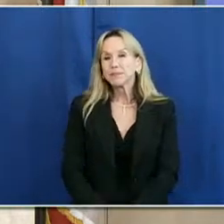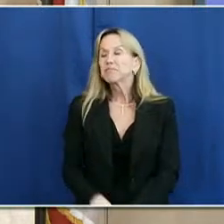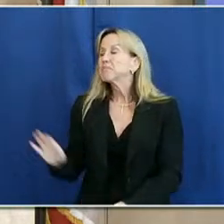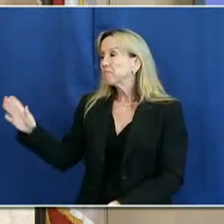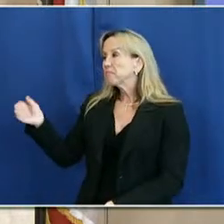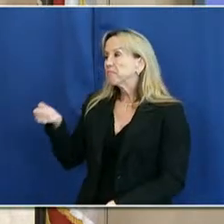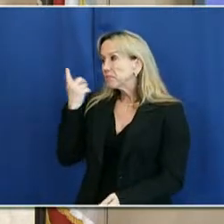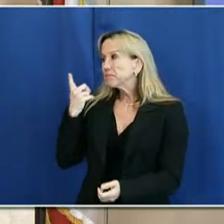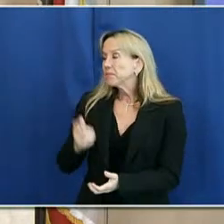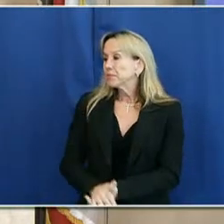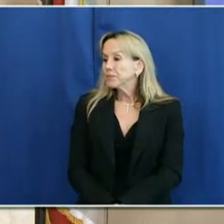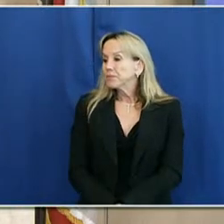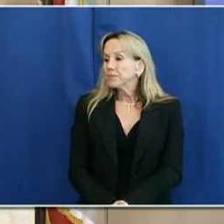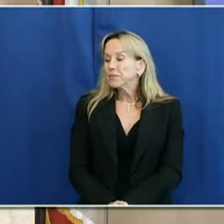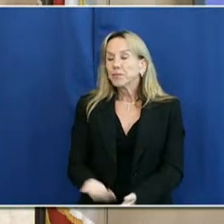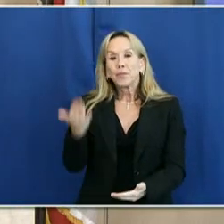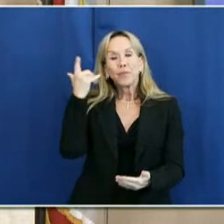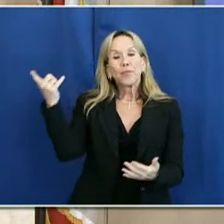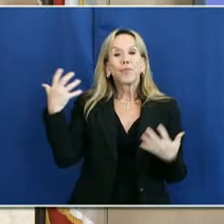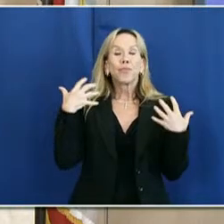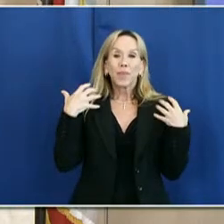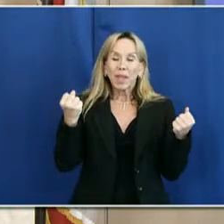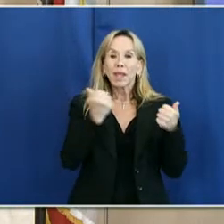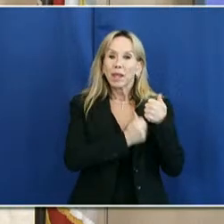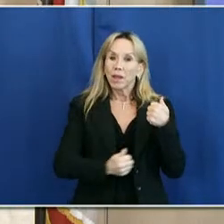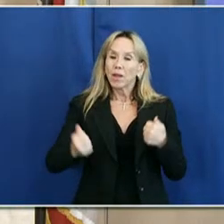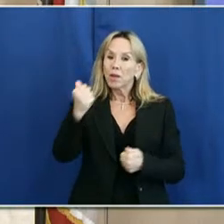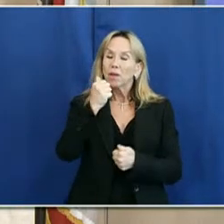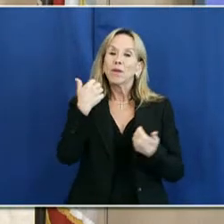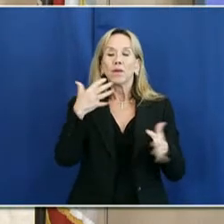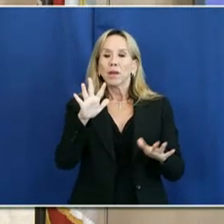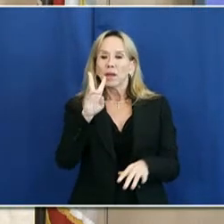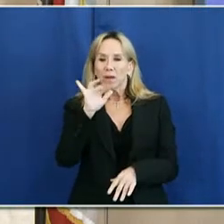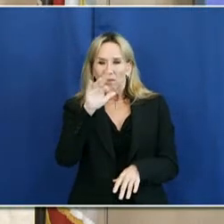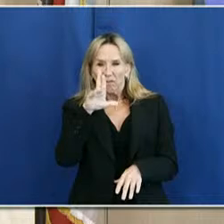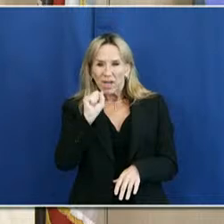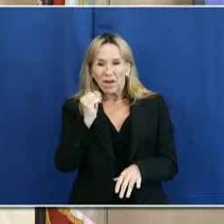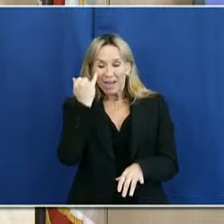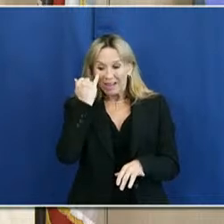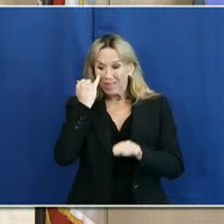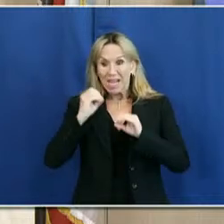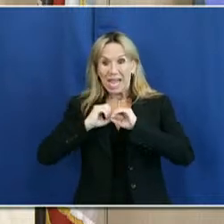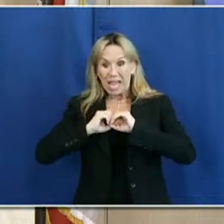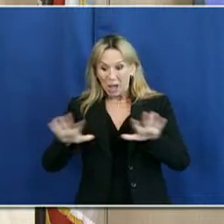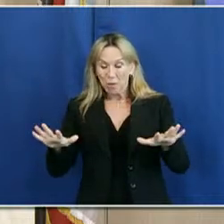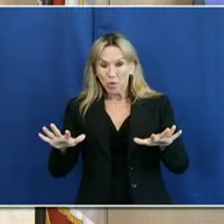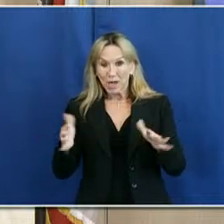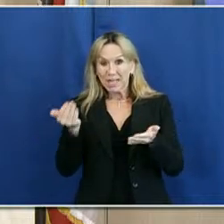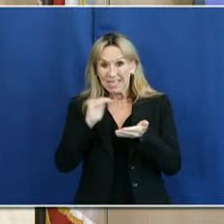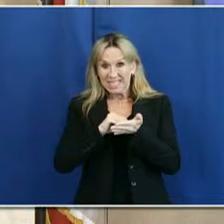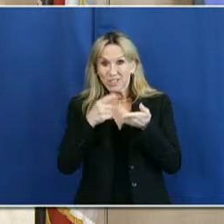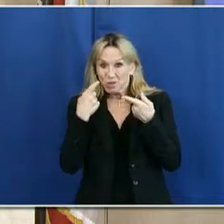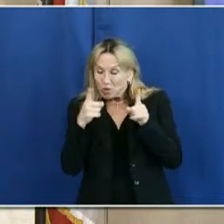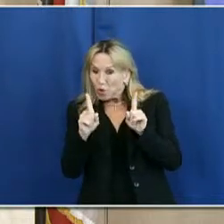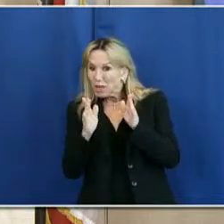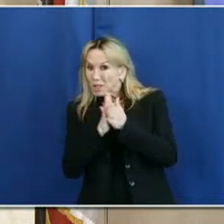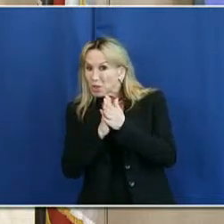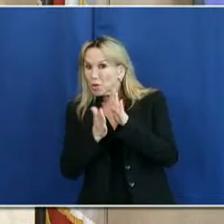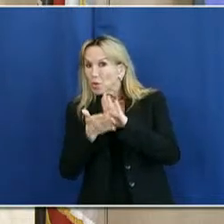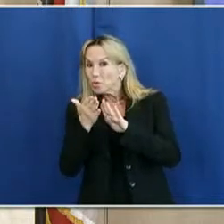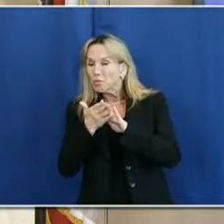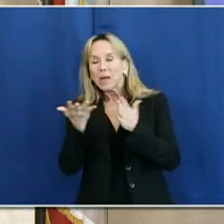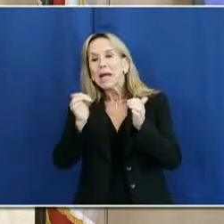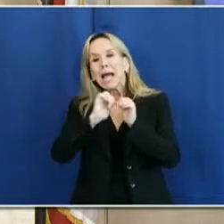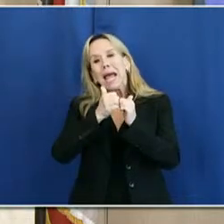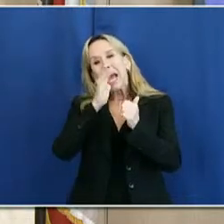Gotcha. And I know that health officials, you all say that the virus is widespread. So assuming there is an outbreak once schools get back up and running, how does